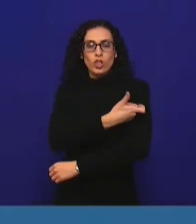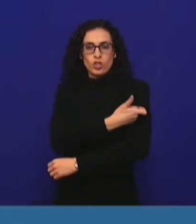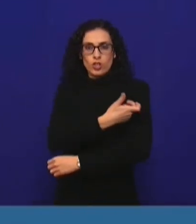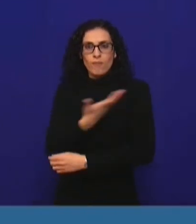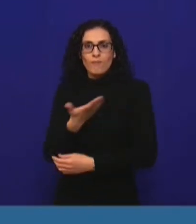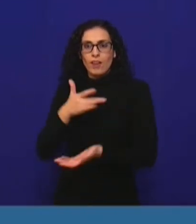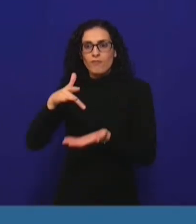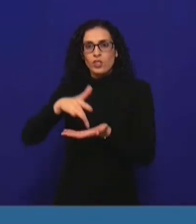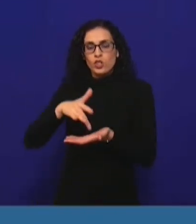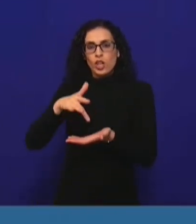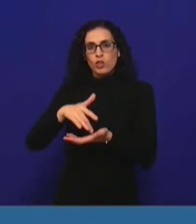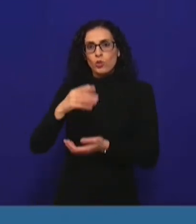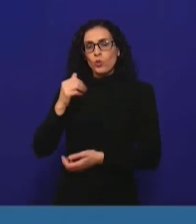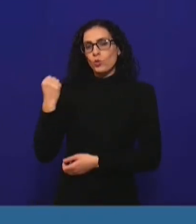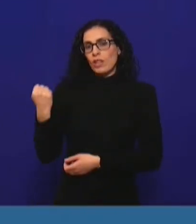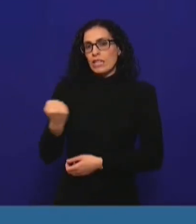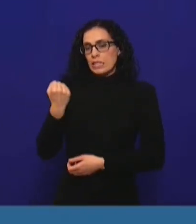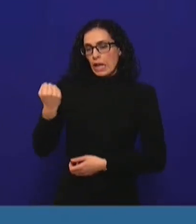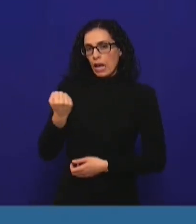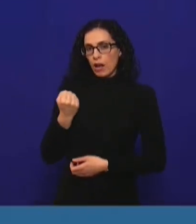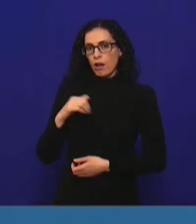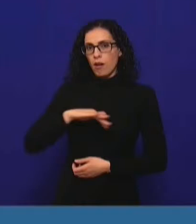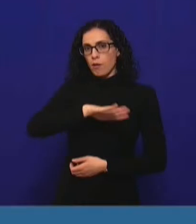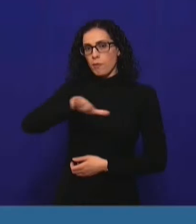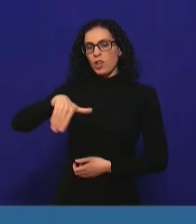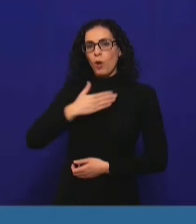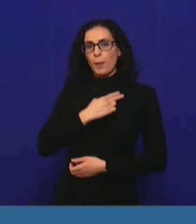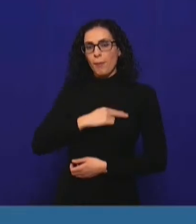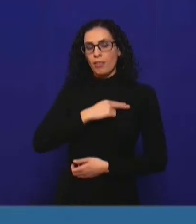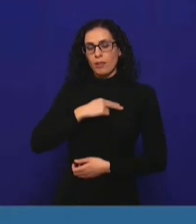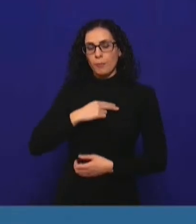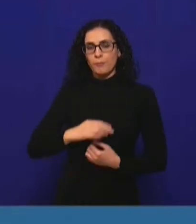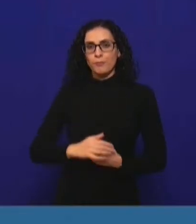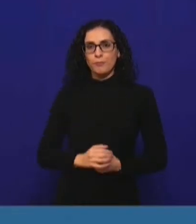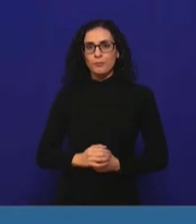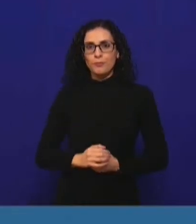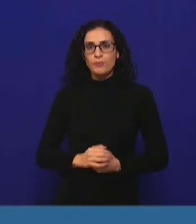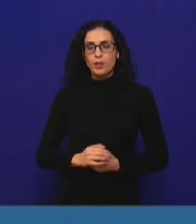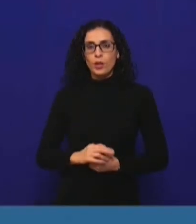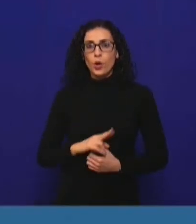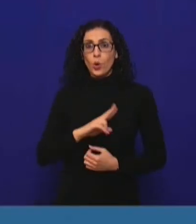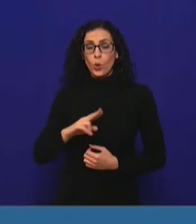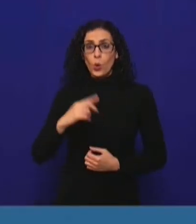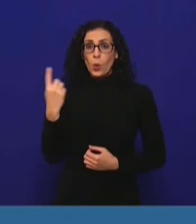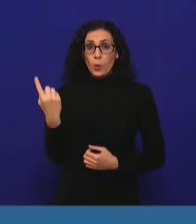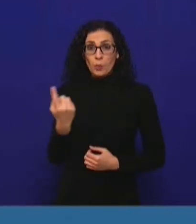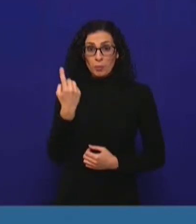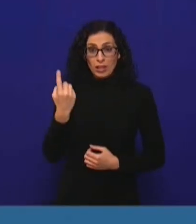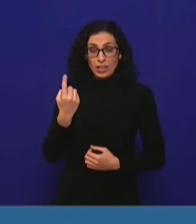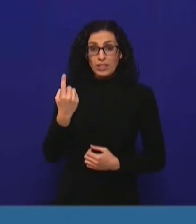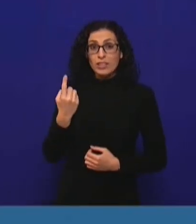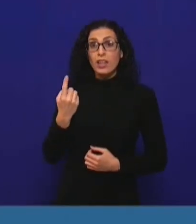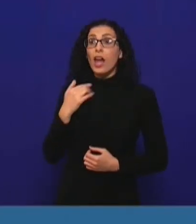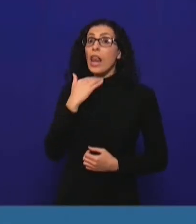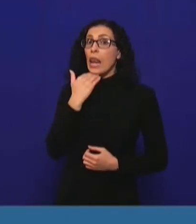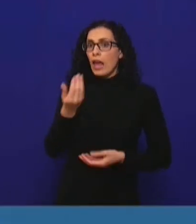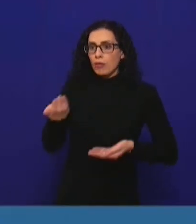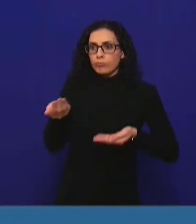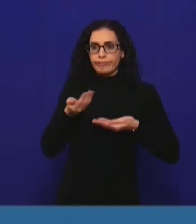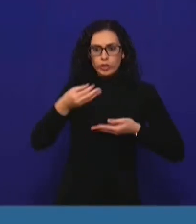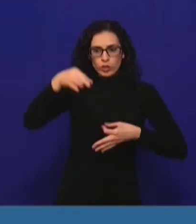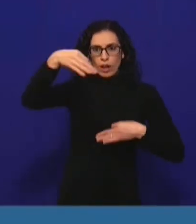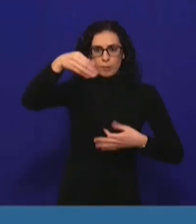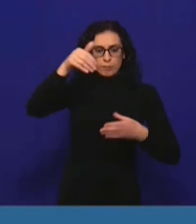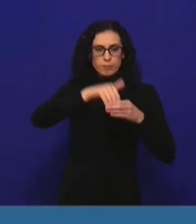tas-saħħa u fil-Bereċ madwar Malta u Għawdex. U nappella jekk hemm xi ħadd li għadu ma rċivix litra minn